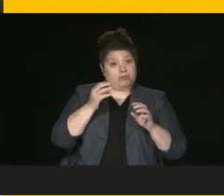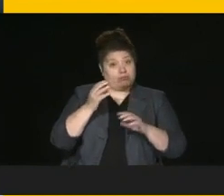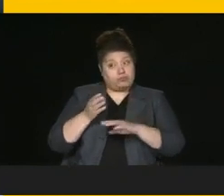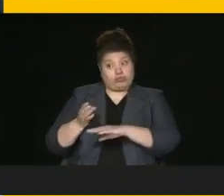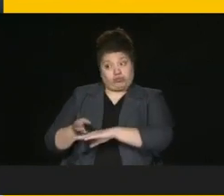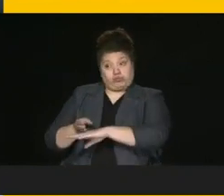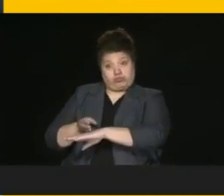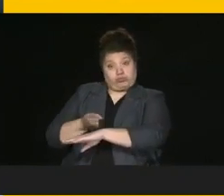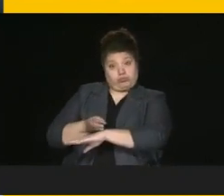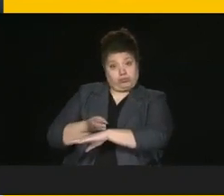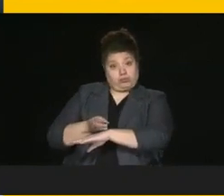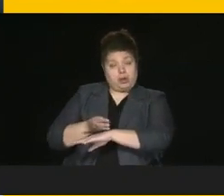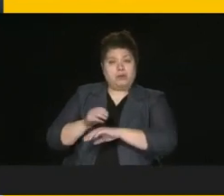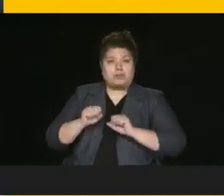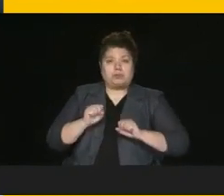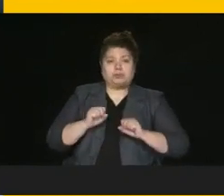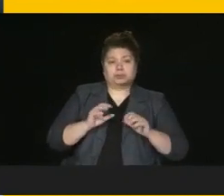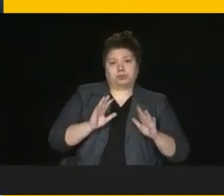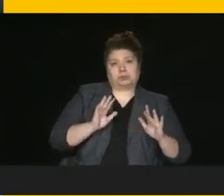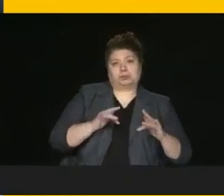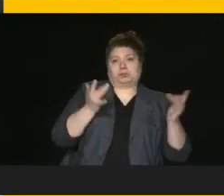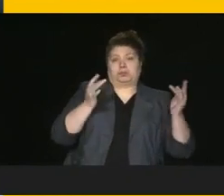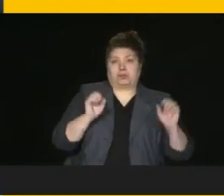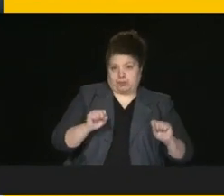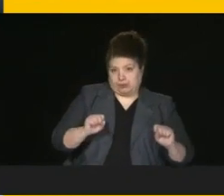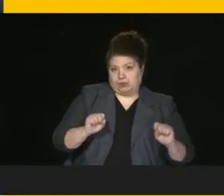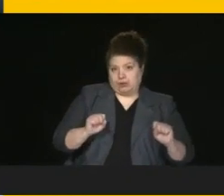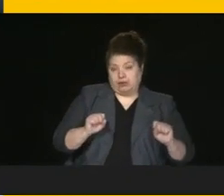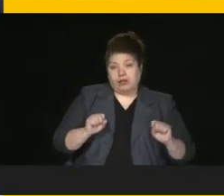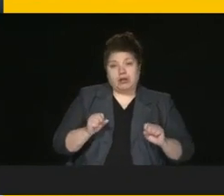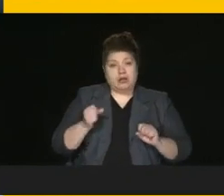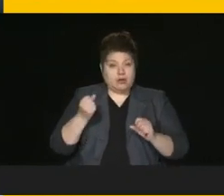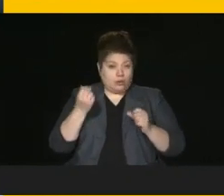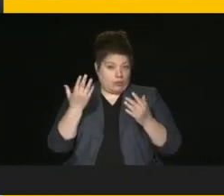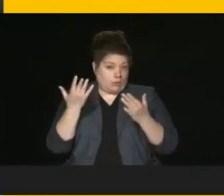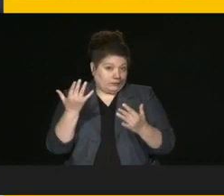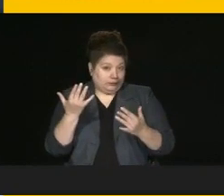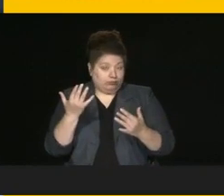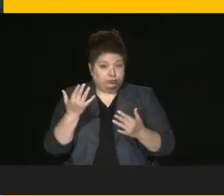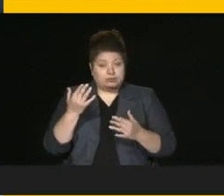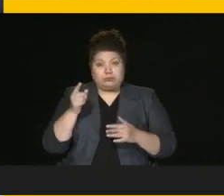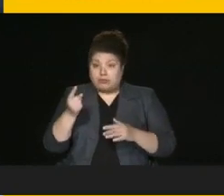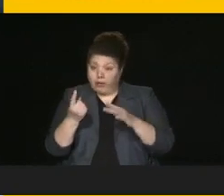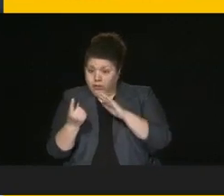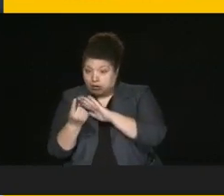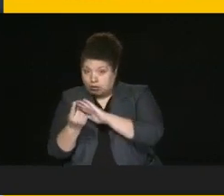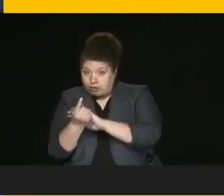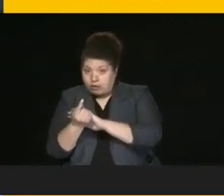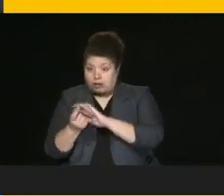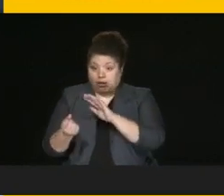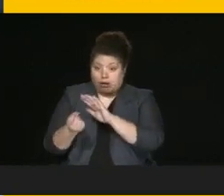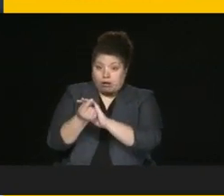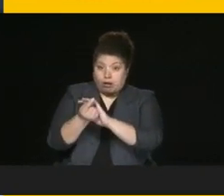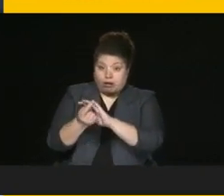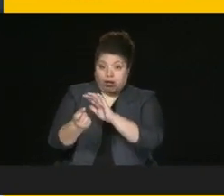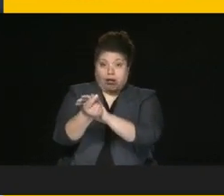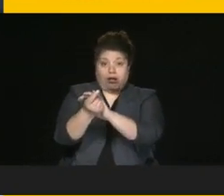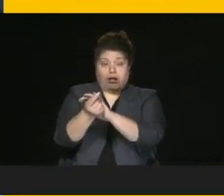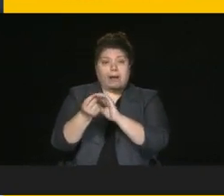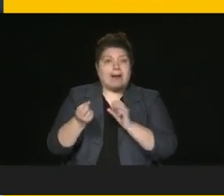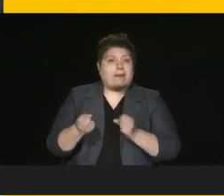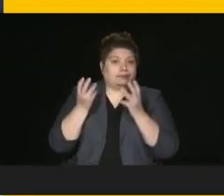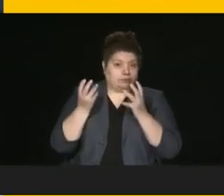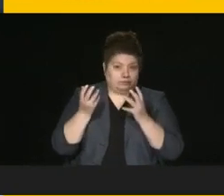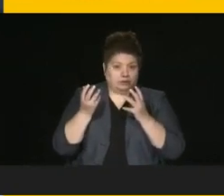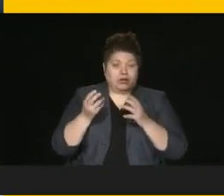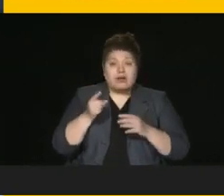as they await the smaller subsequent waves, but it is critical to have a good